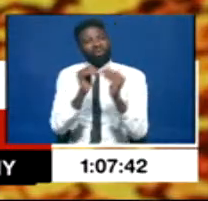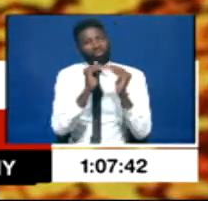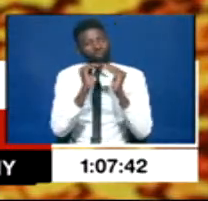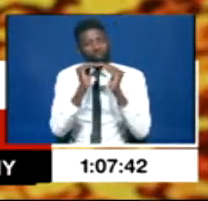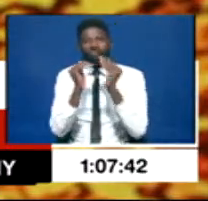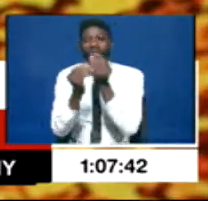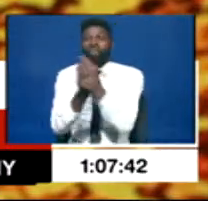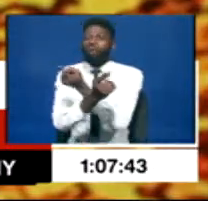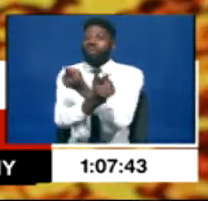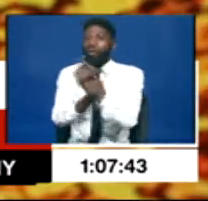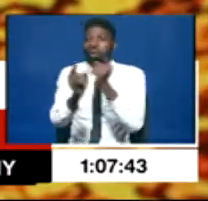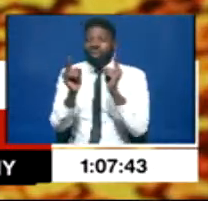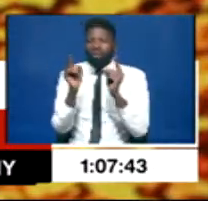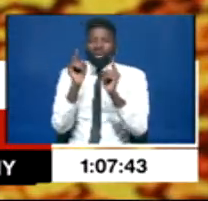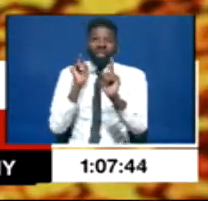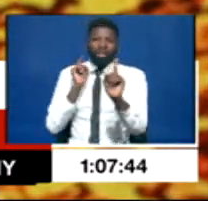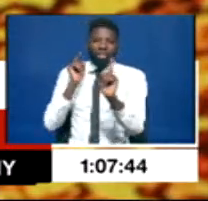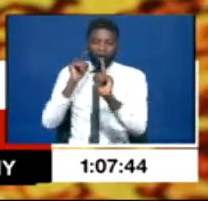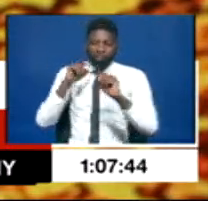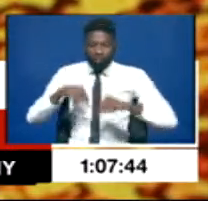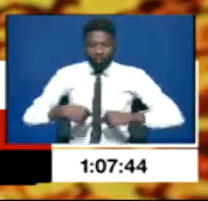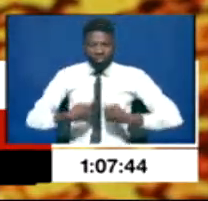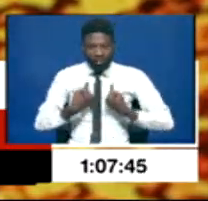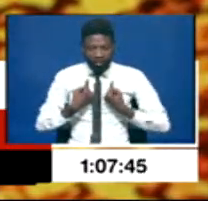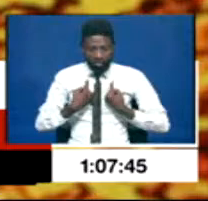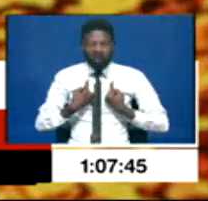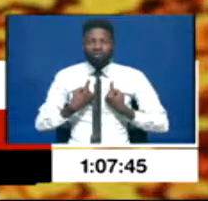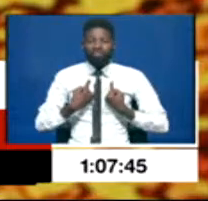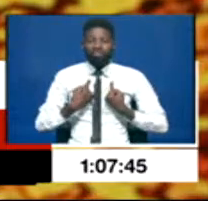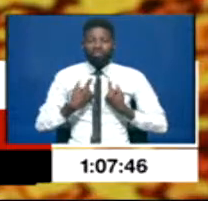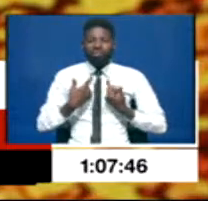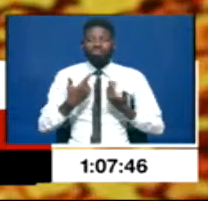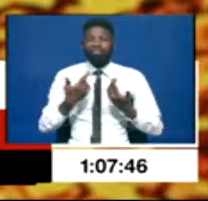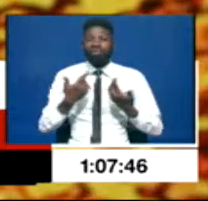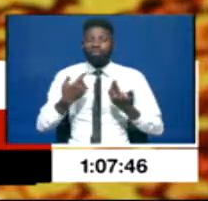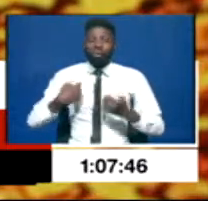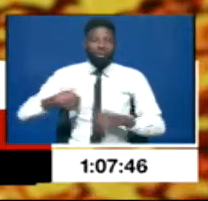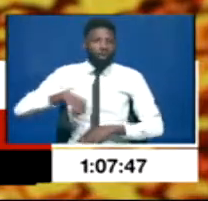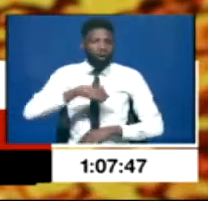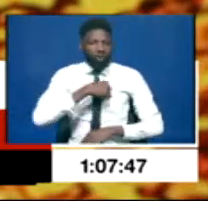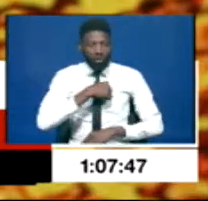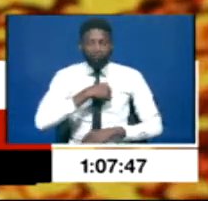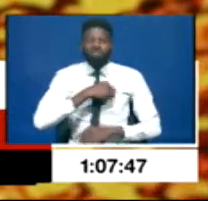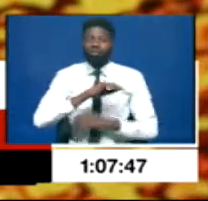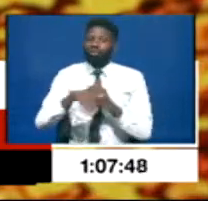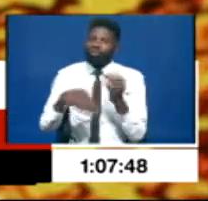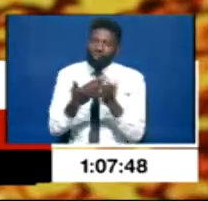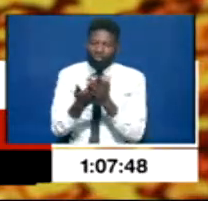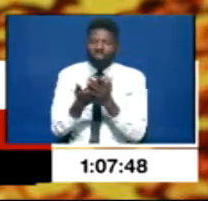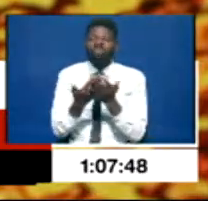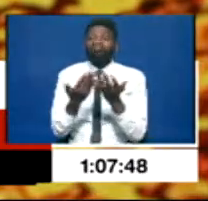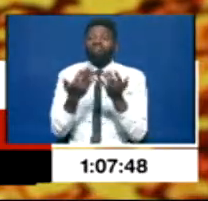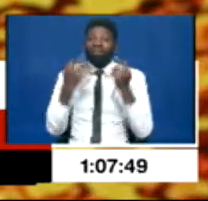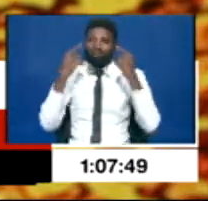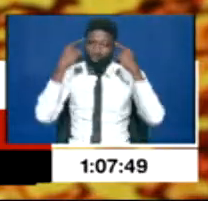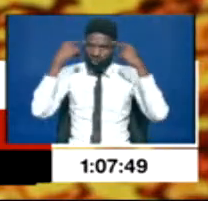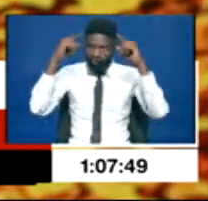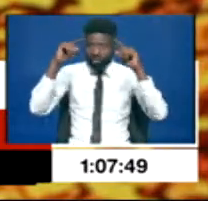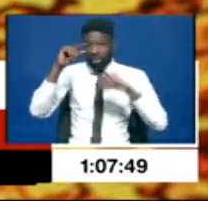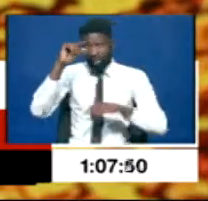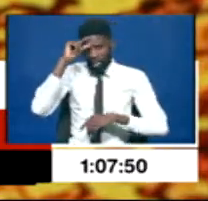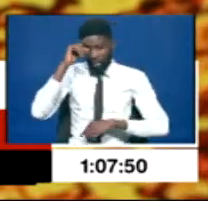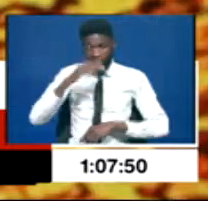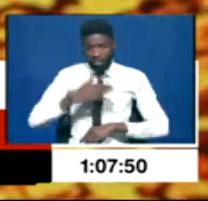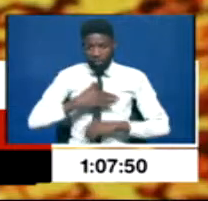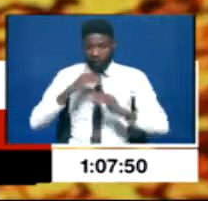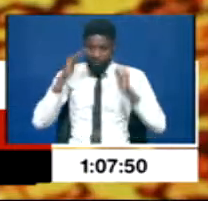for our prosperity. My government will focus on broadly on two areas: wealth creation